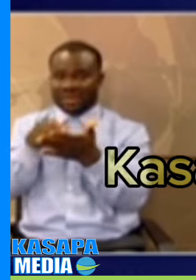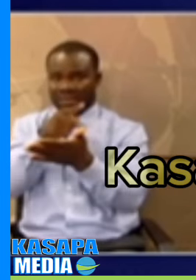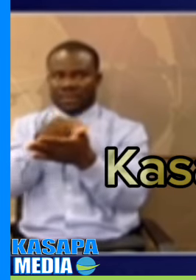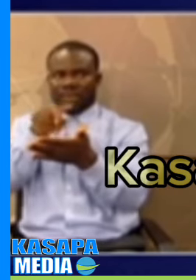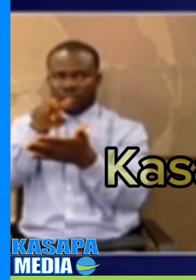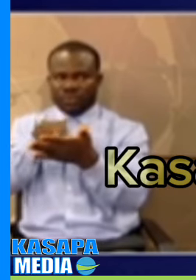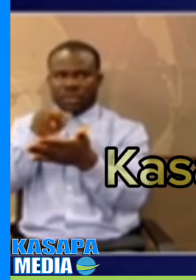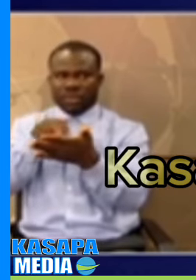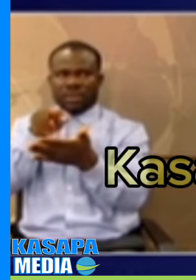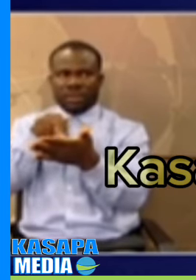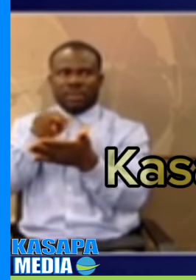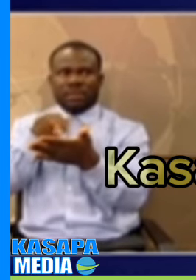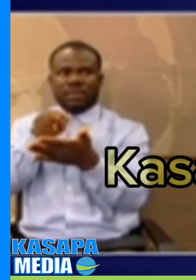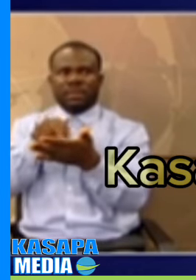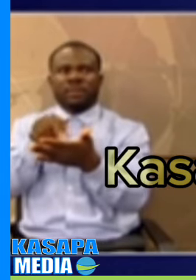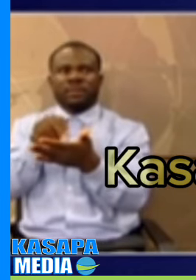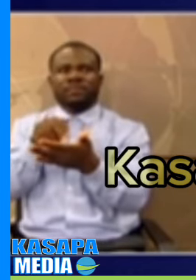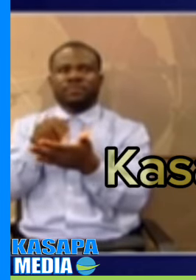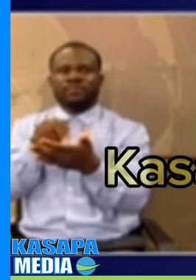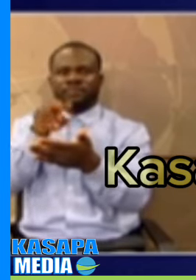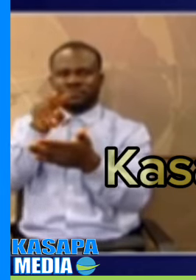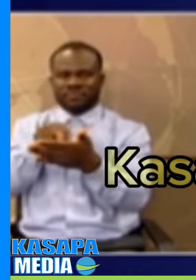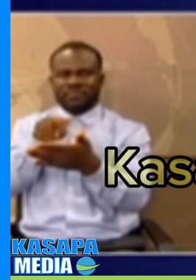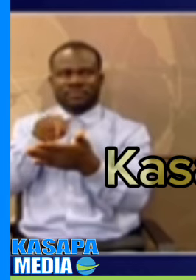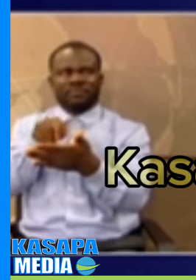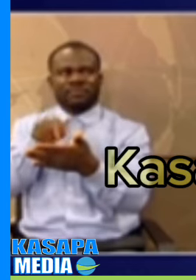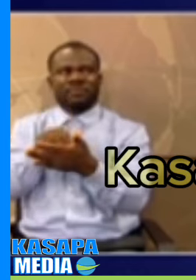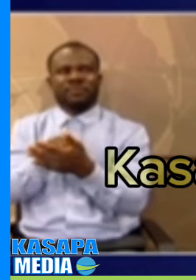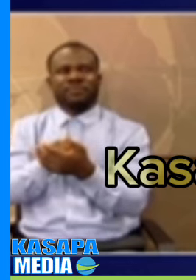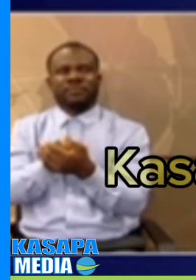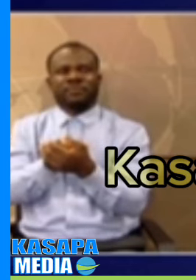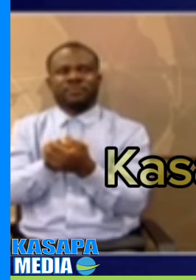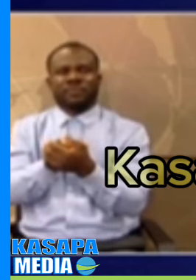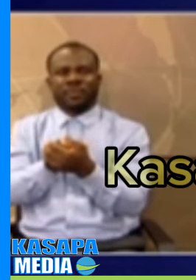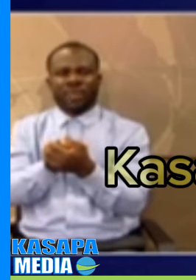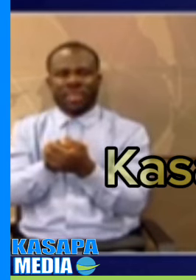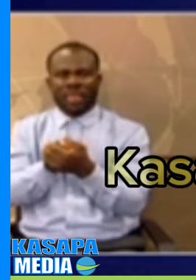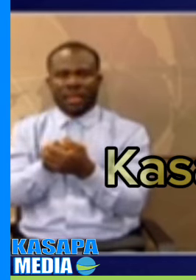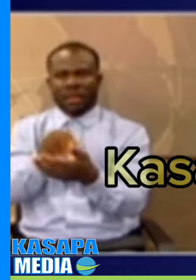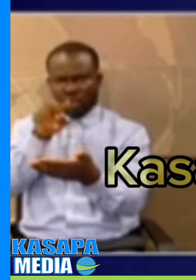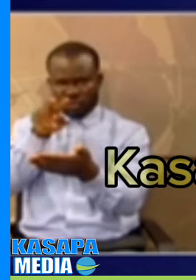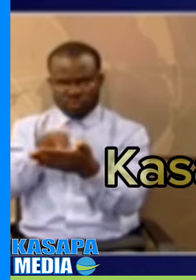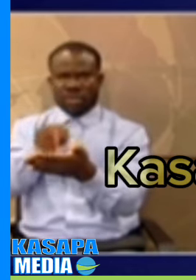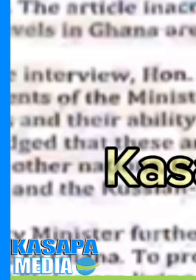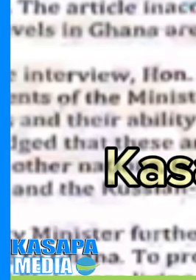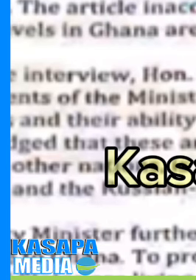not unique to Ghana. To provide context, he mentioned